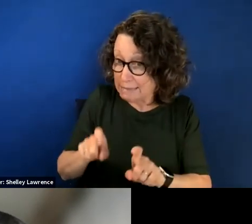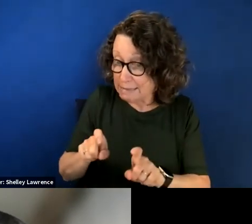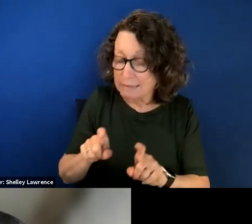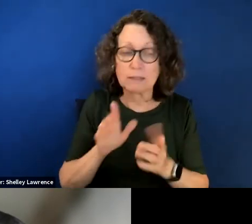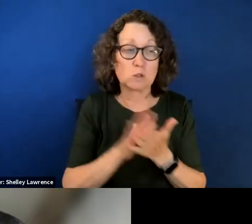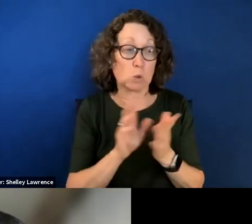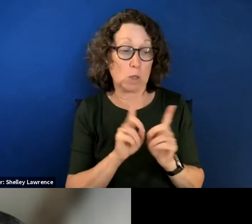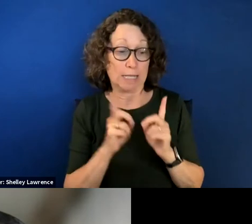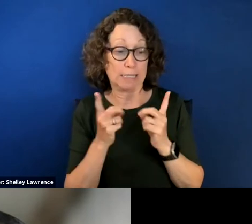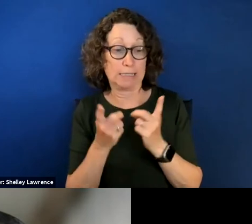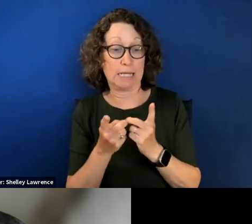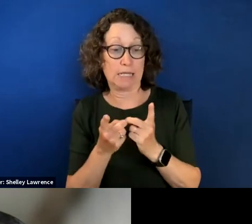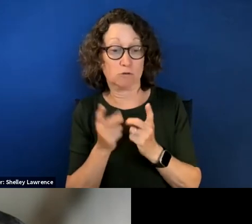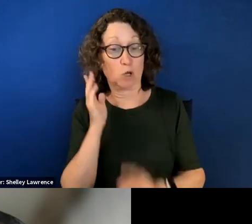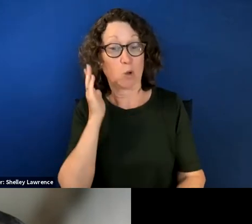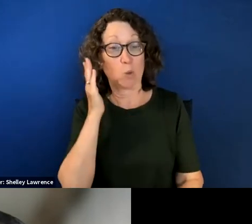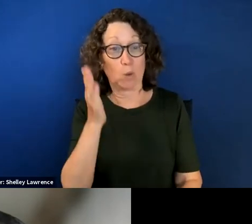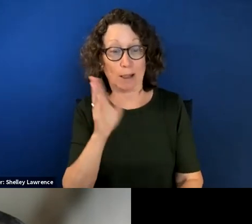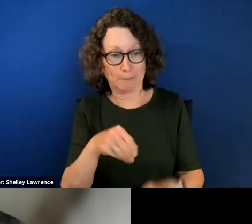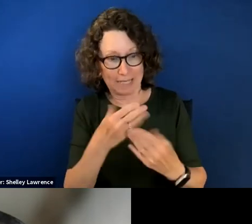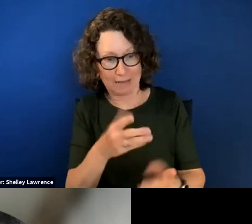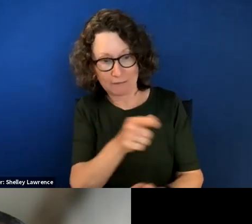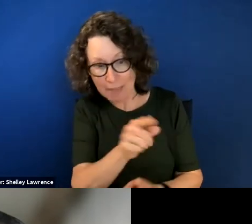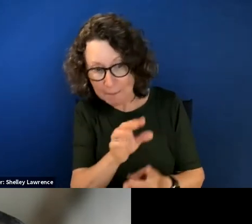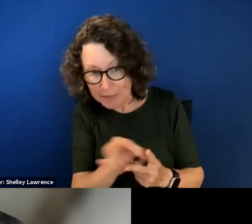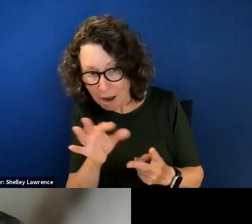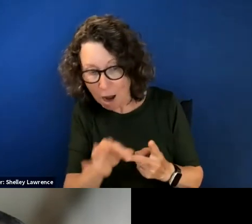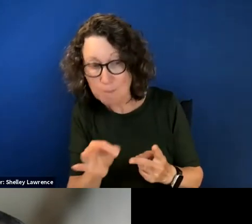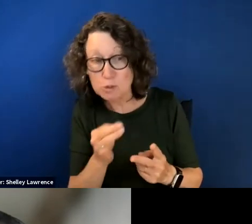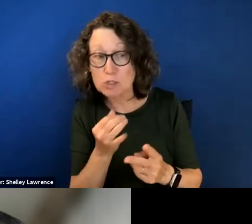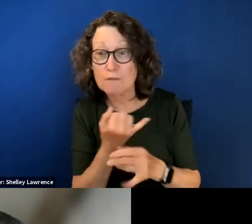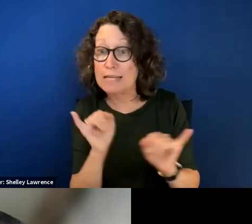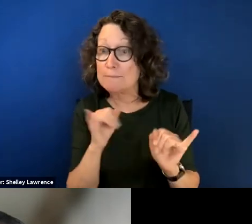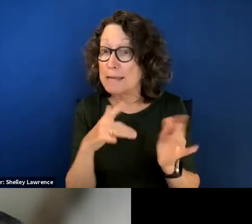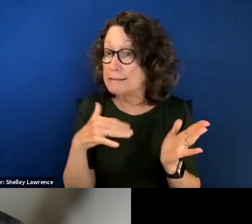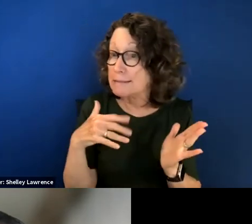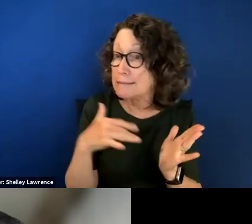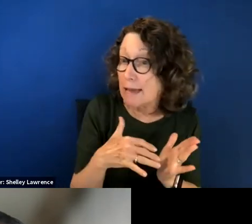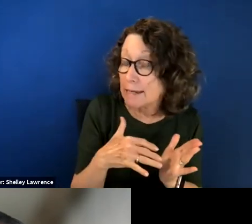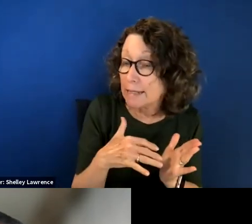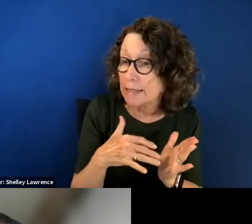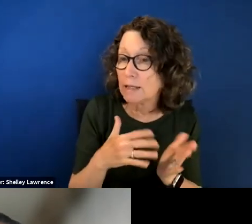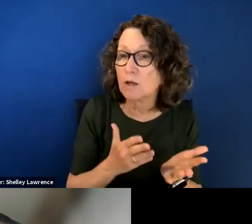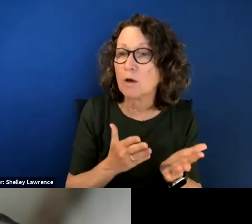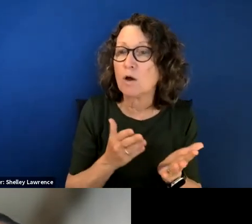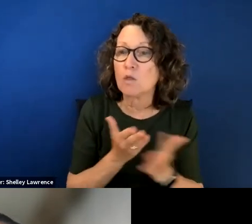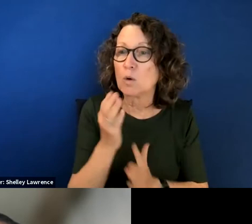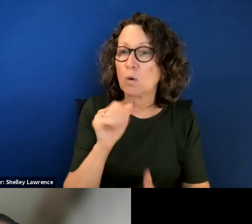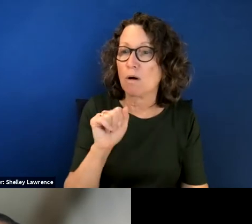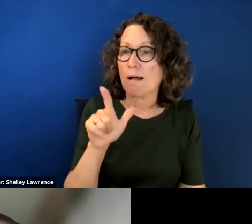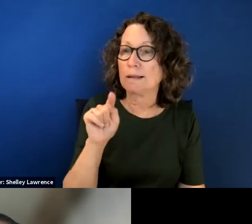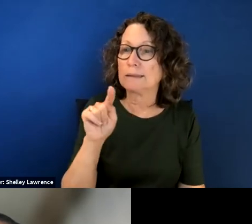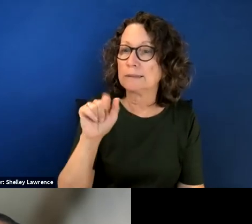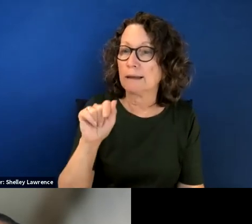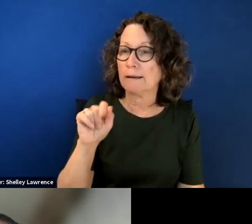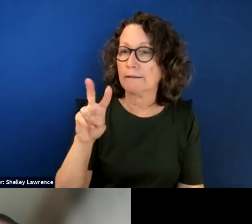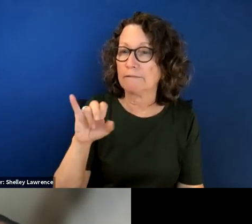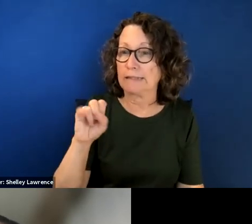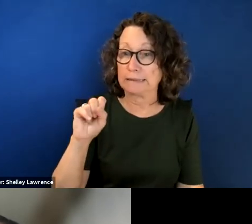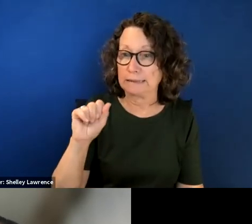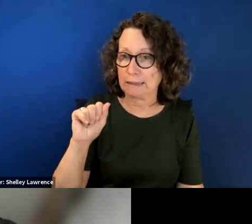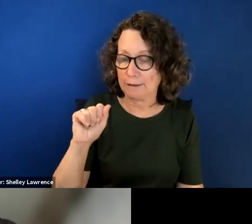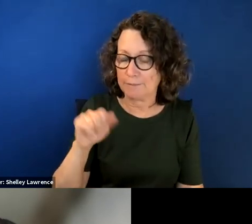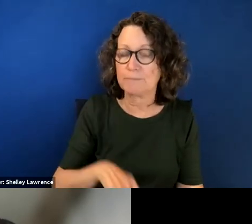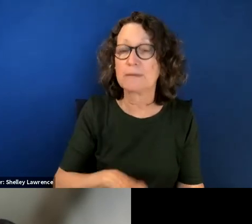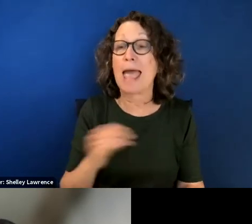district will be giving them the option of independent study through Alta Vista. And finally,